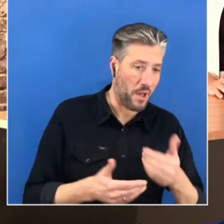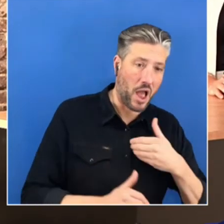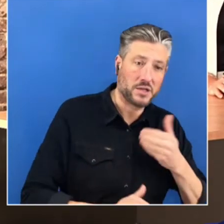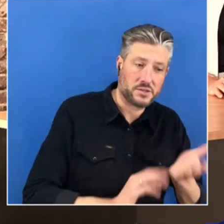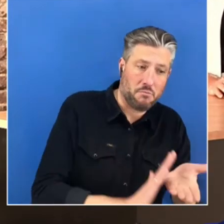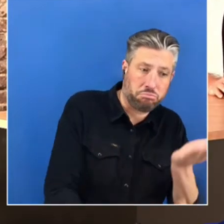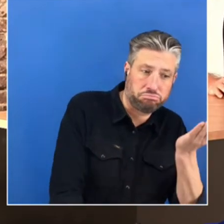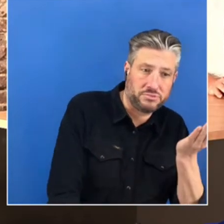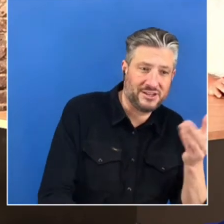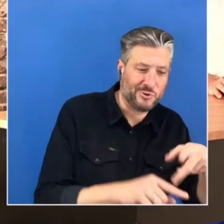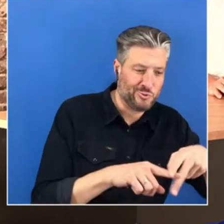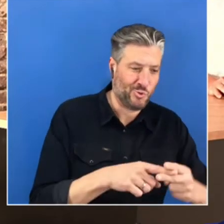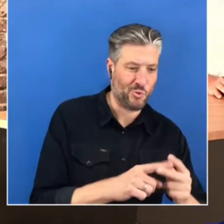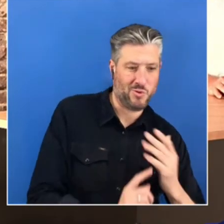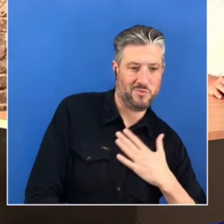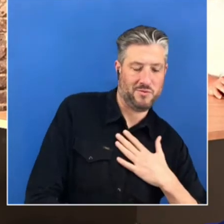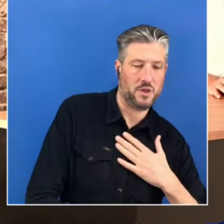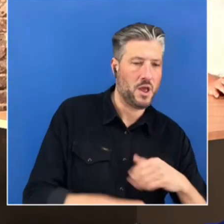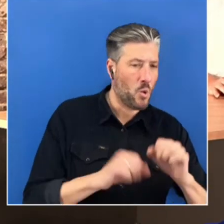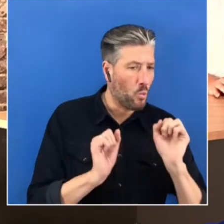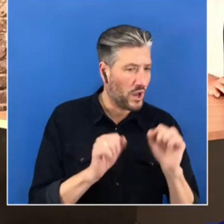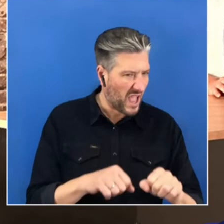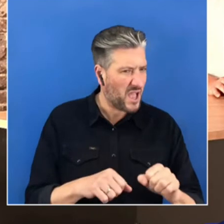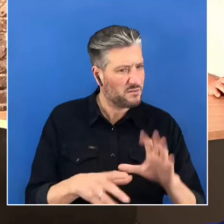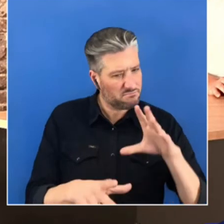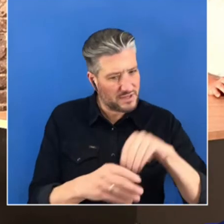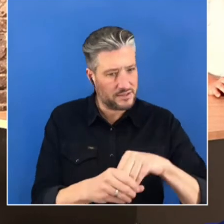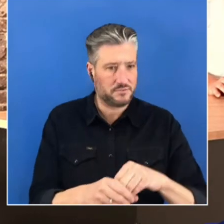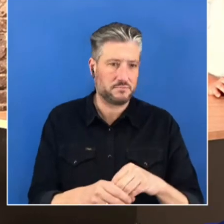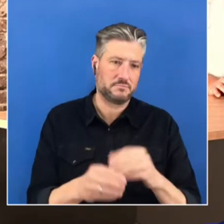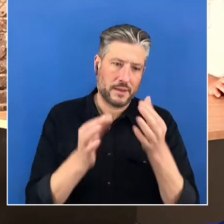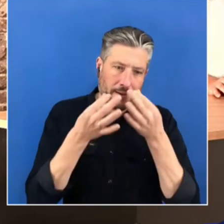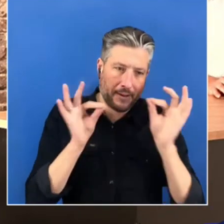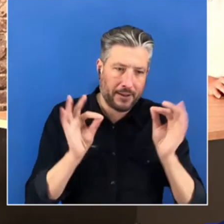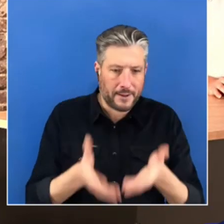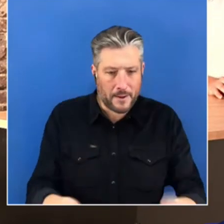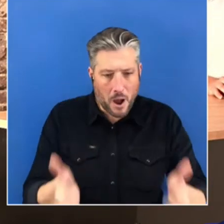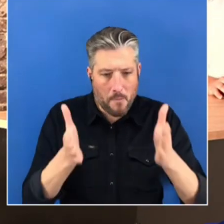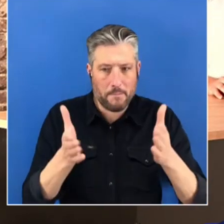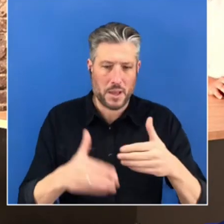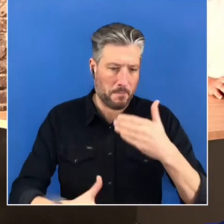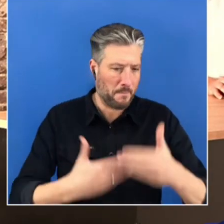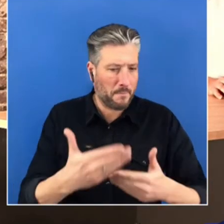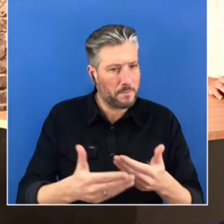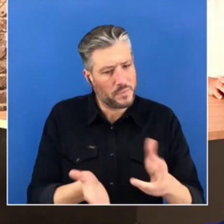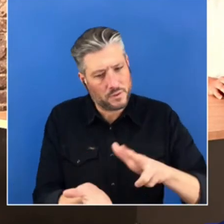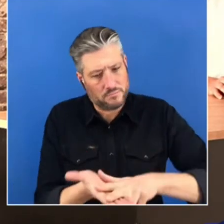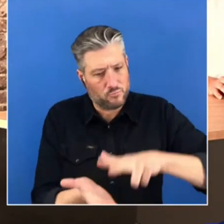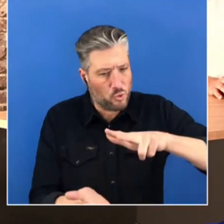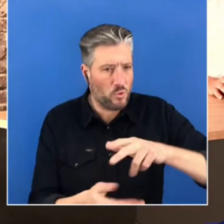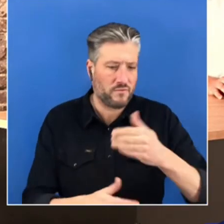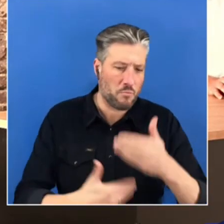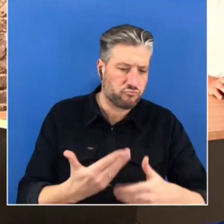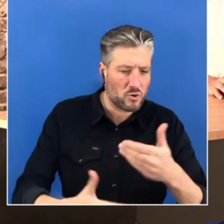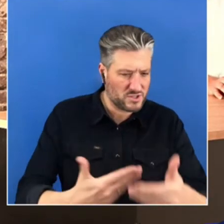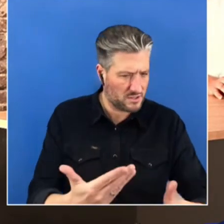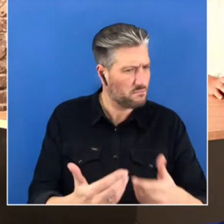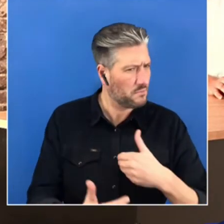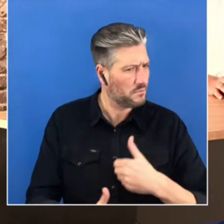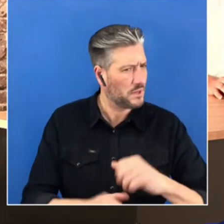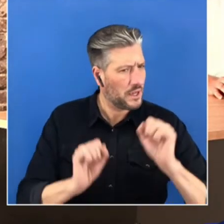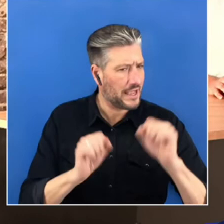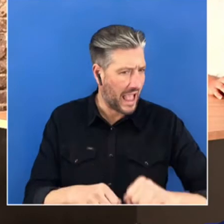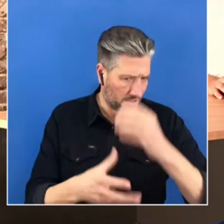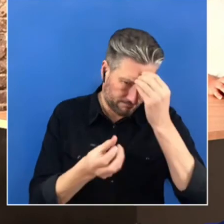and reviewed for sure. Absolutely. Yeah. Awesome. And another question that just